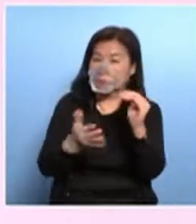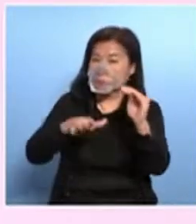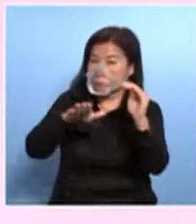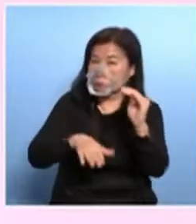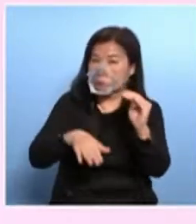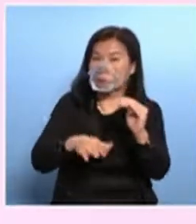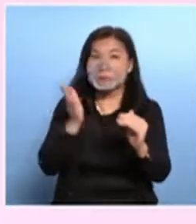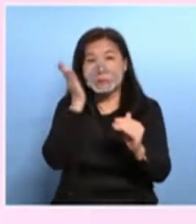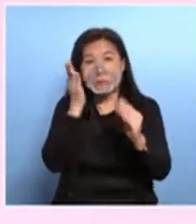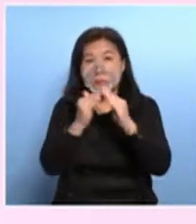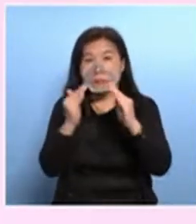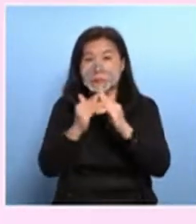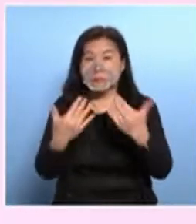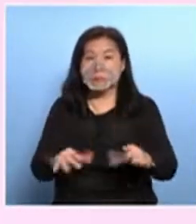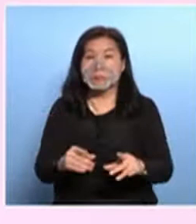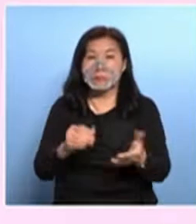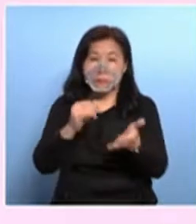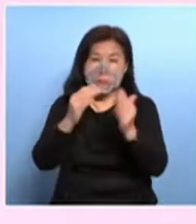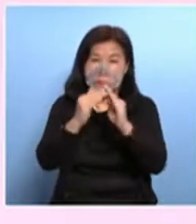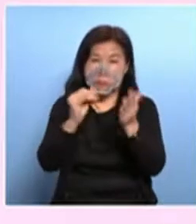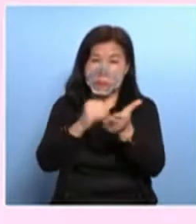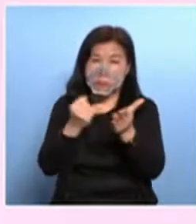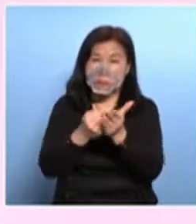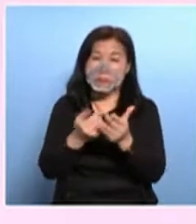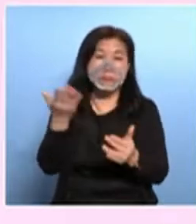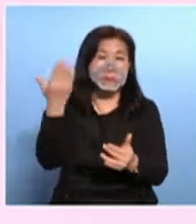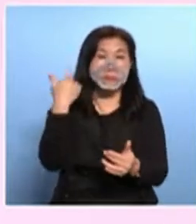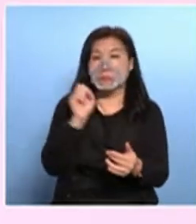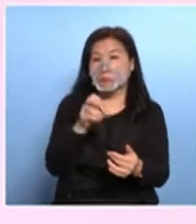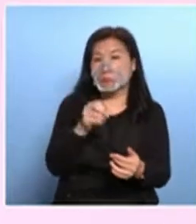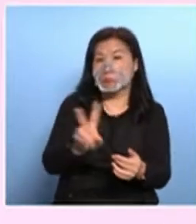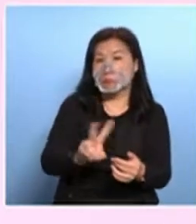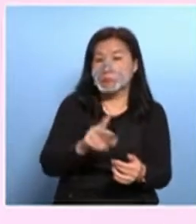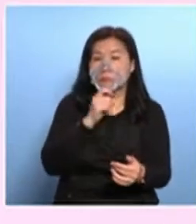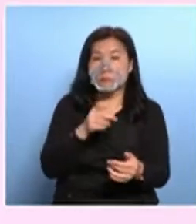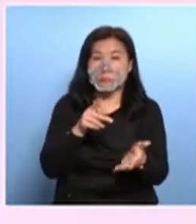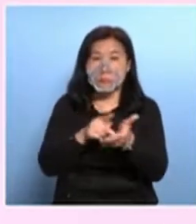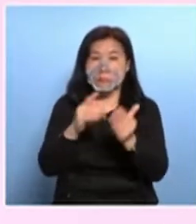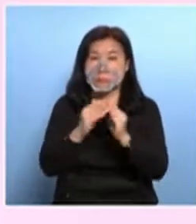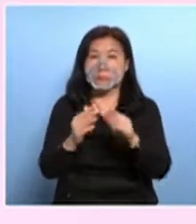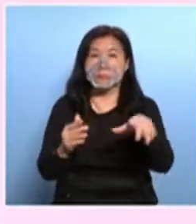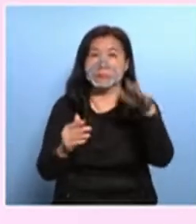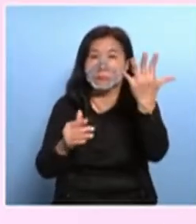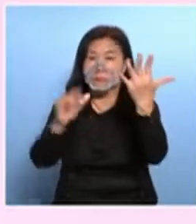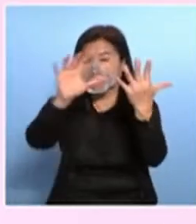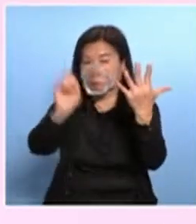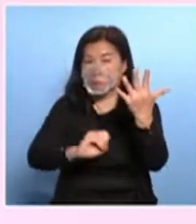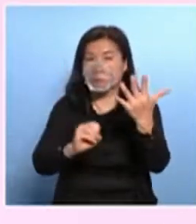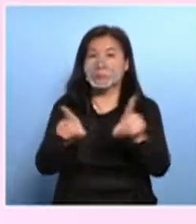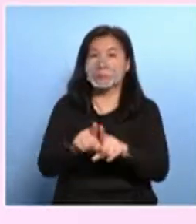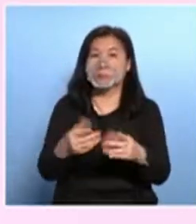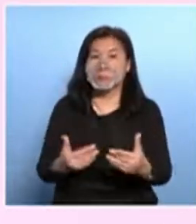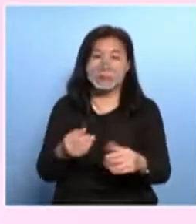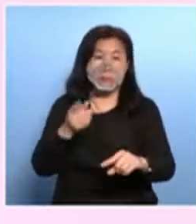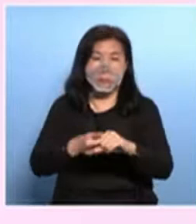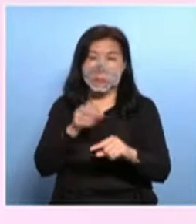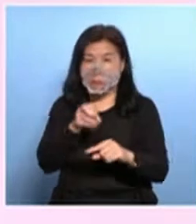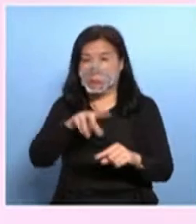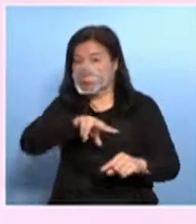$550,000 or below, it is proposed that rates be charged at the present level of 5% of the rateable